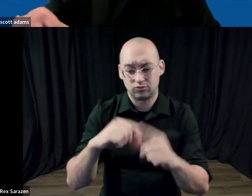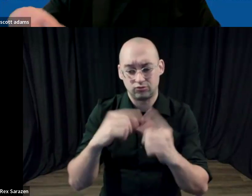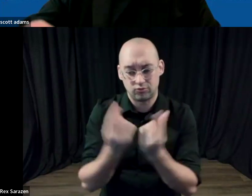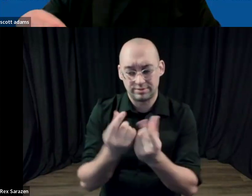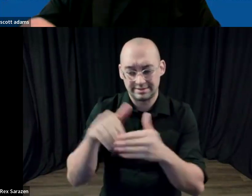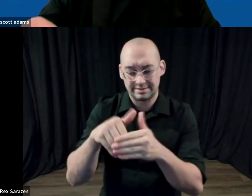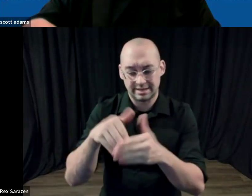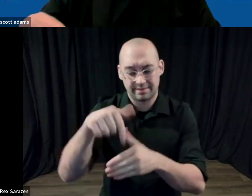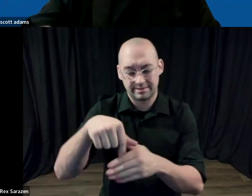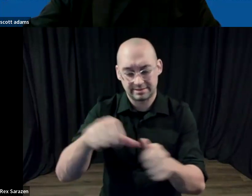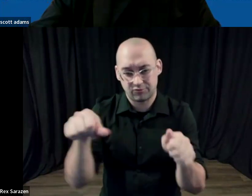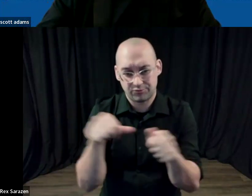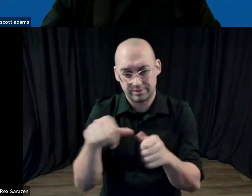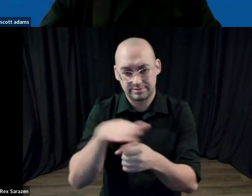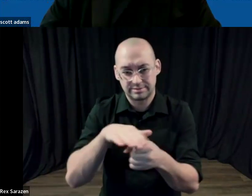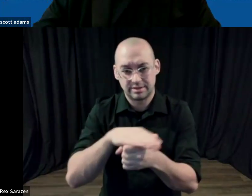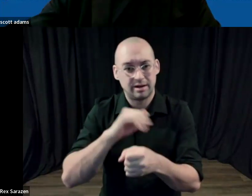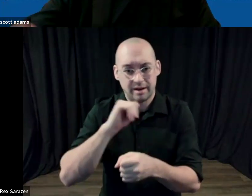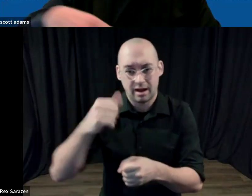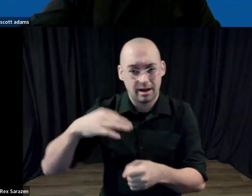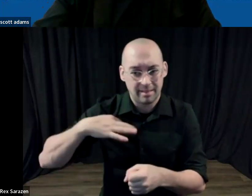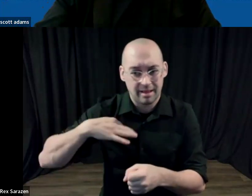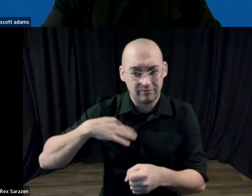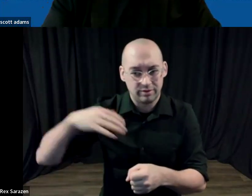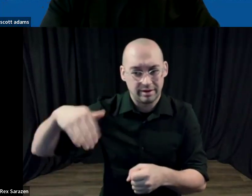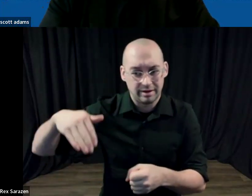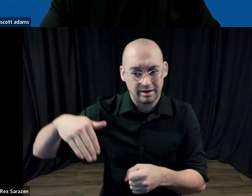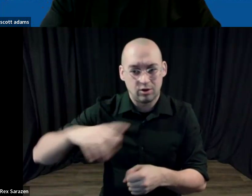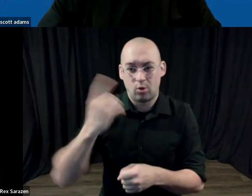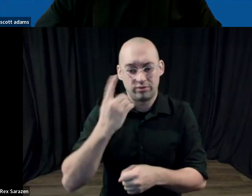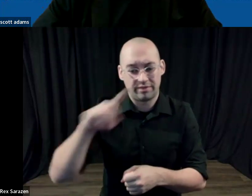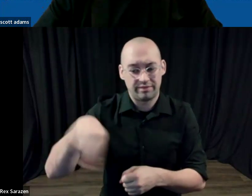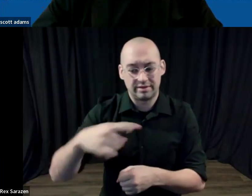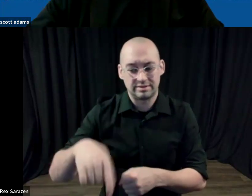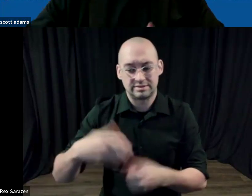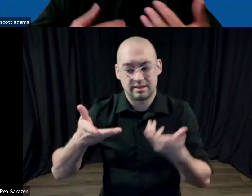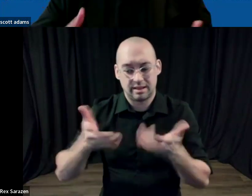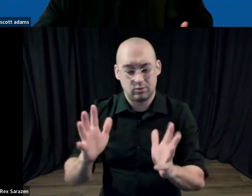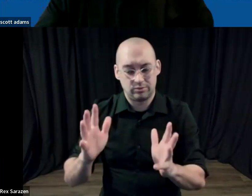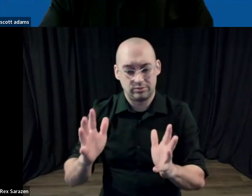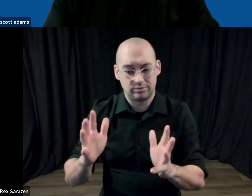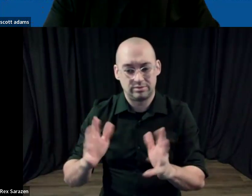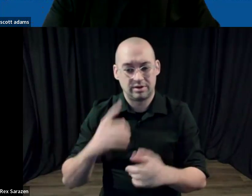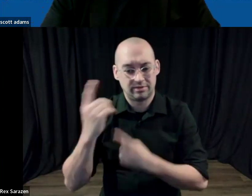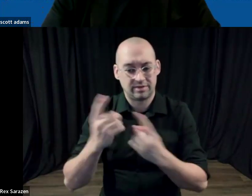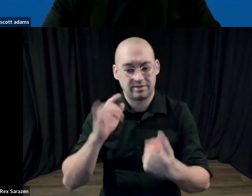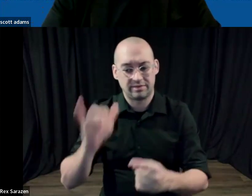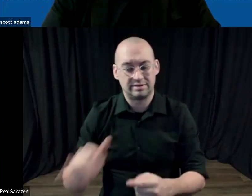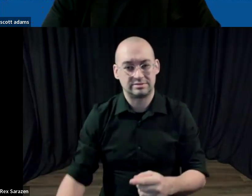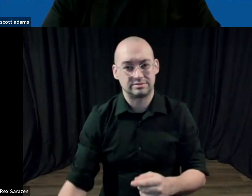county allocations that have not been applied for will be able to apply for those funds in the second round. And we think that's the most